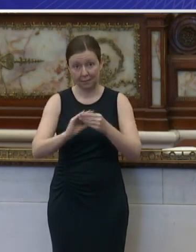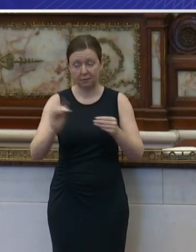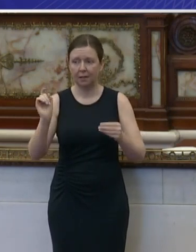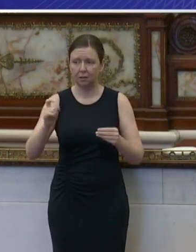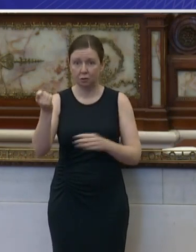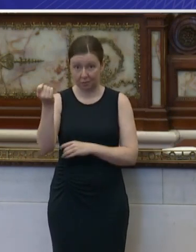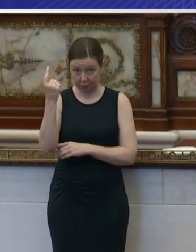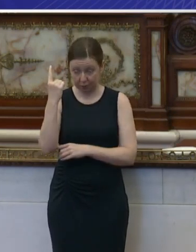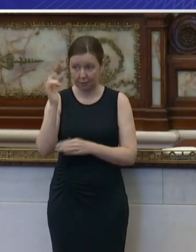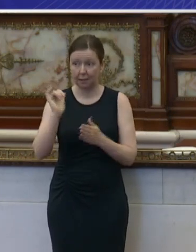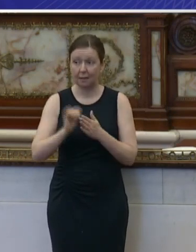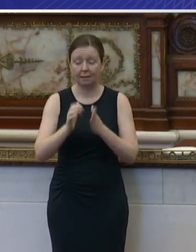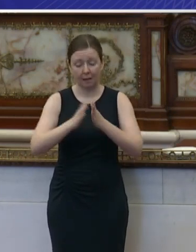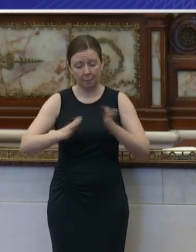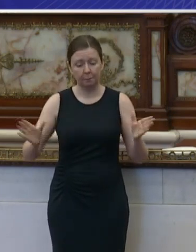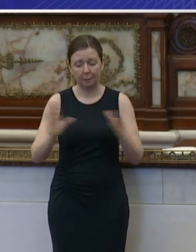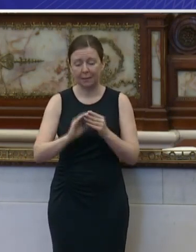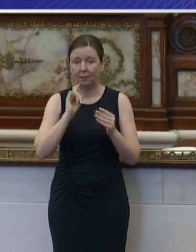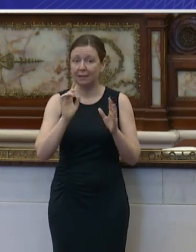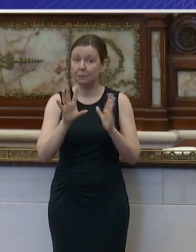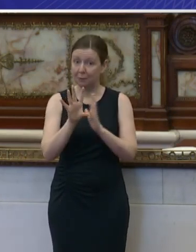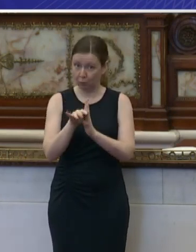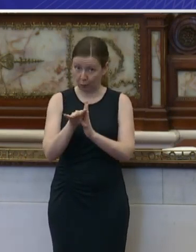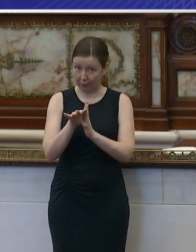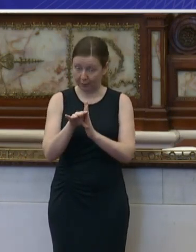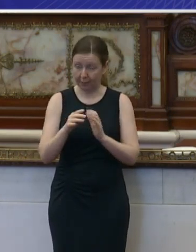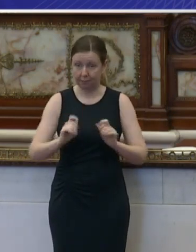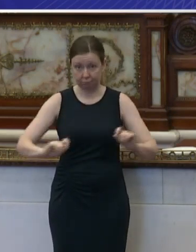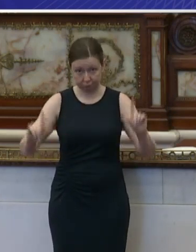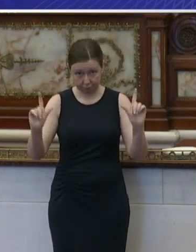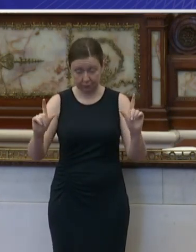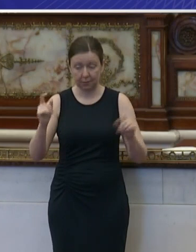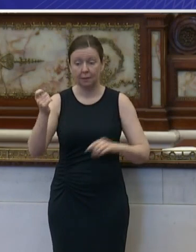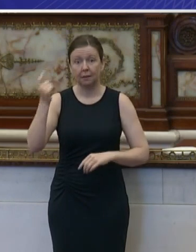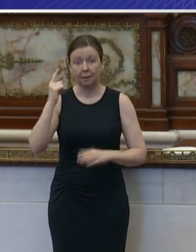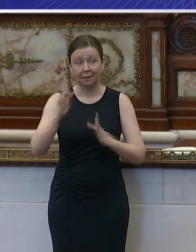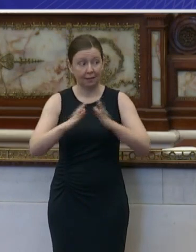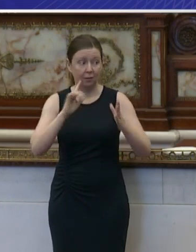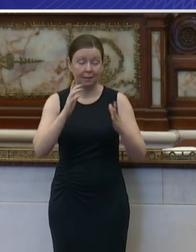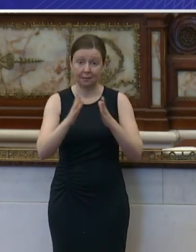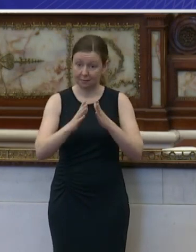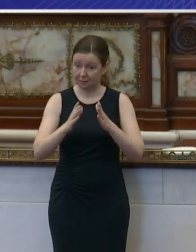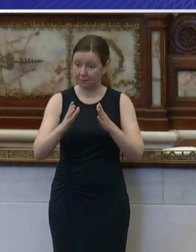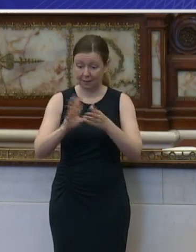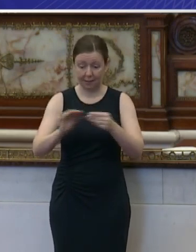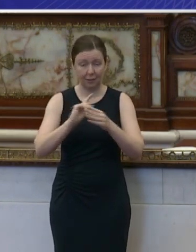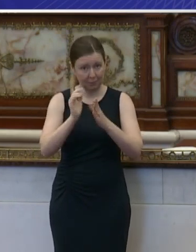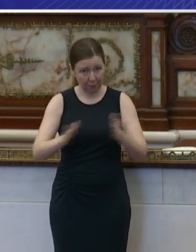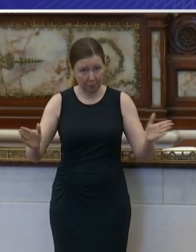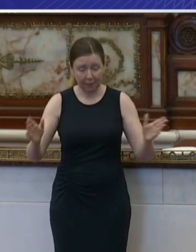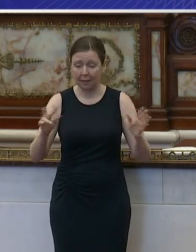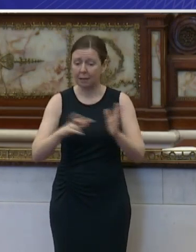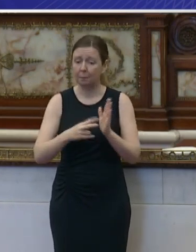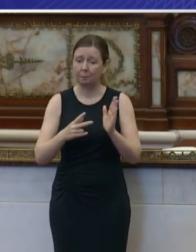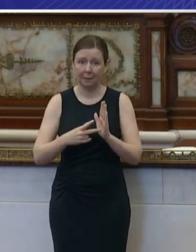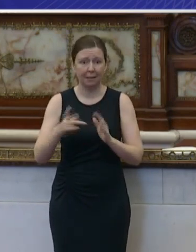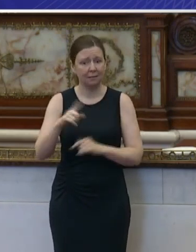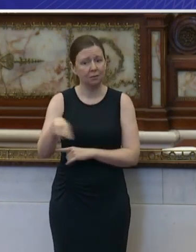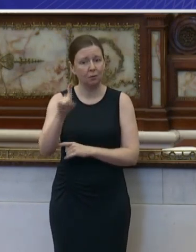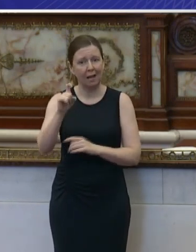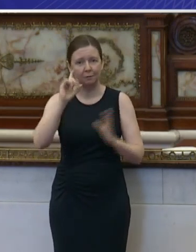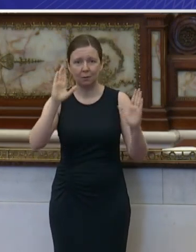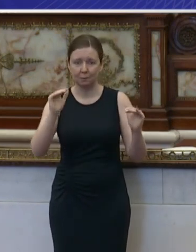be aware that this public hearing is being recorded. Because the hearing is public, participants and viewers have no reasonable